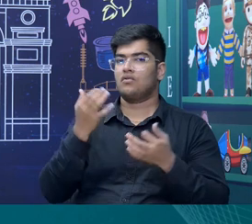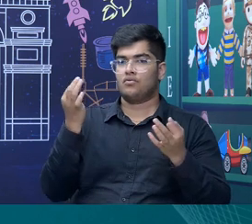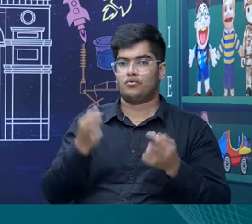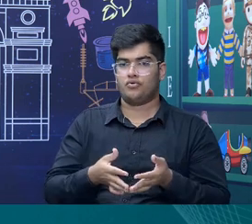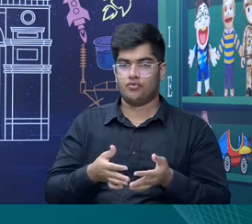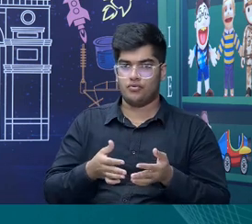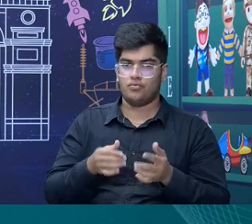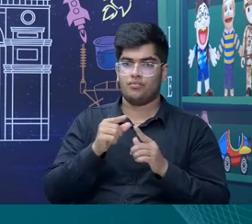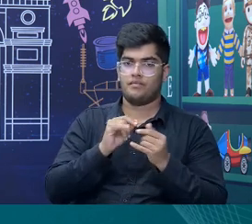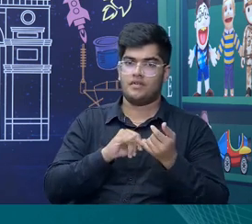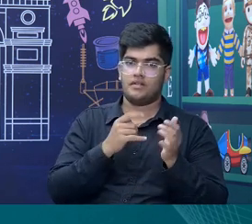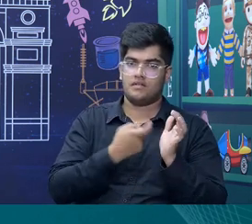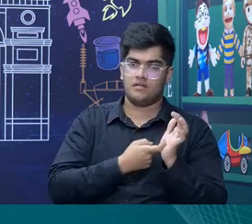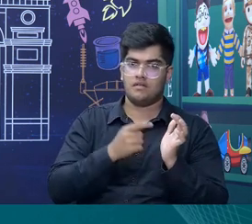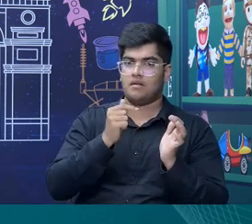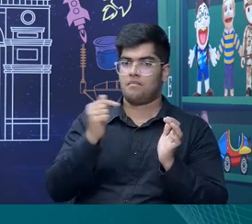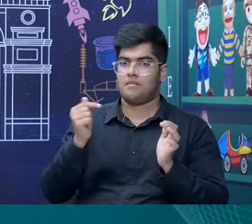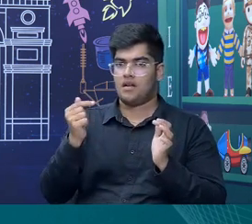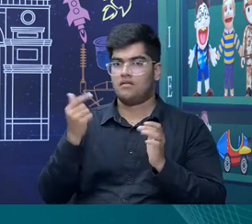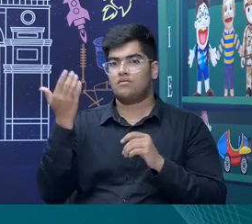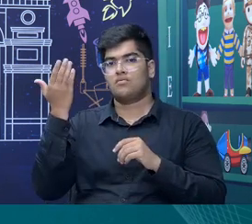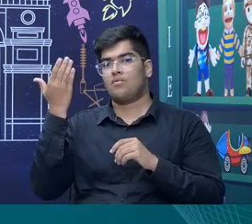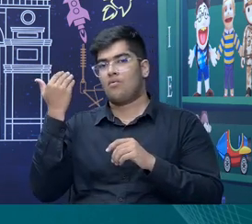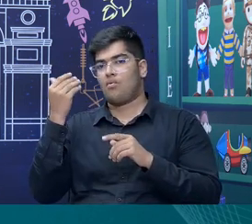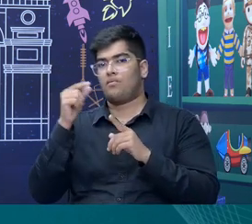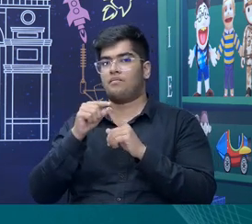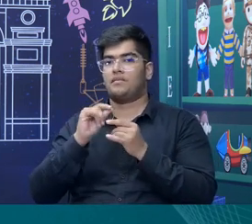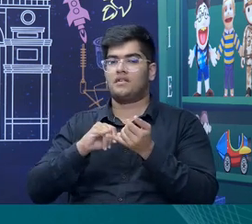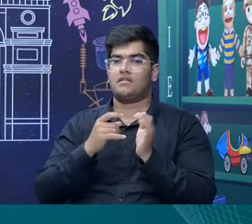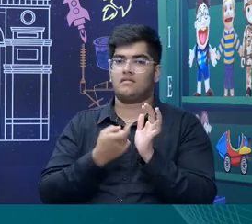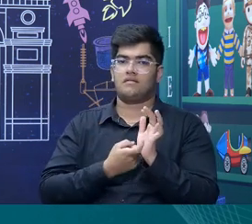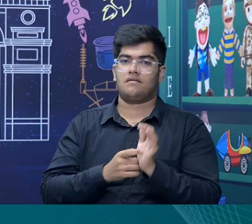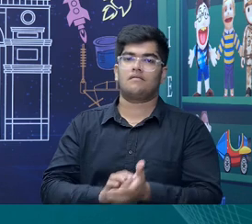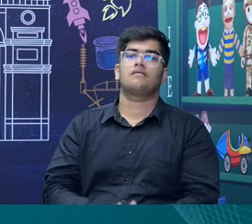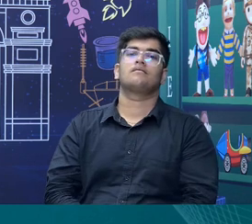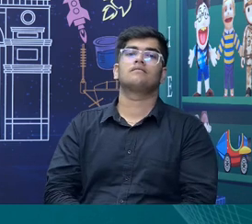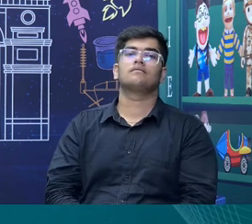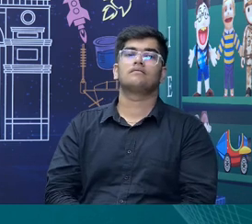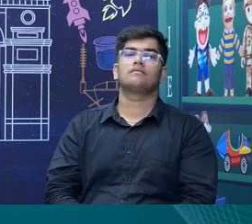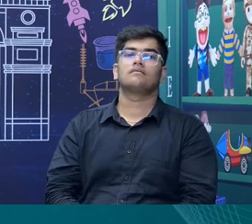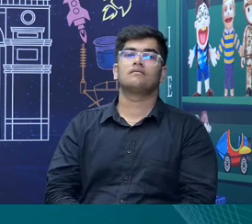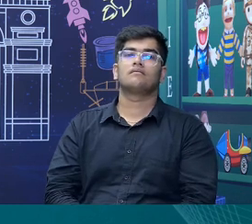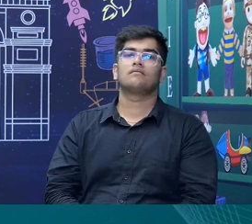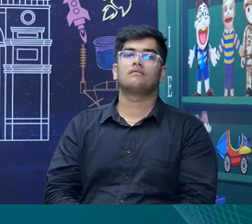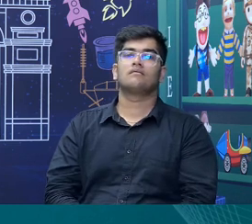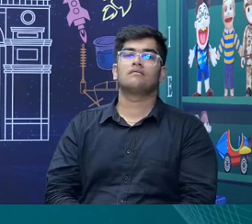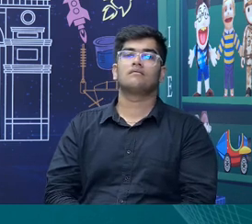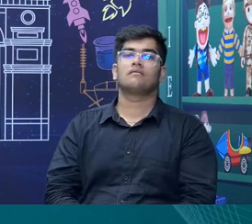between new profit sharing ratio and the old profit sharing ratio